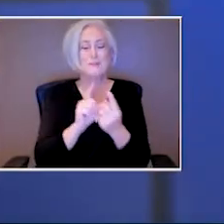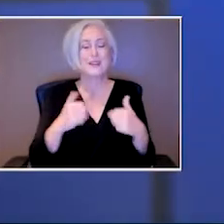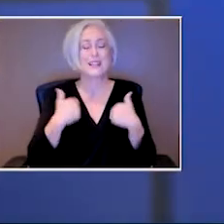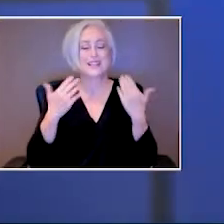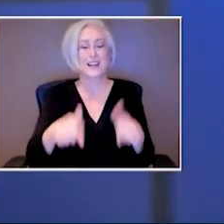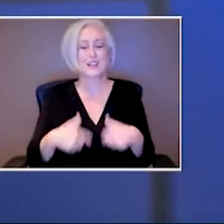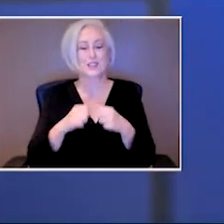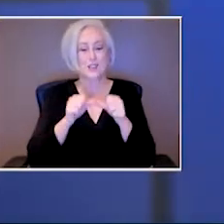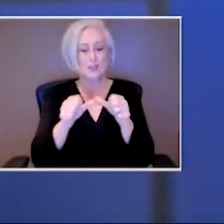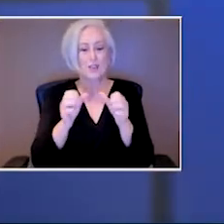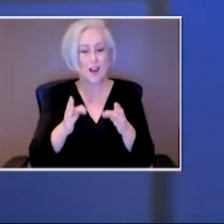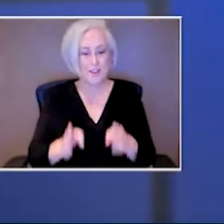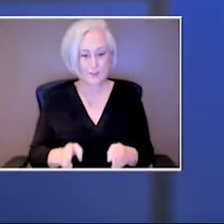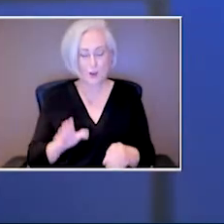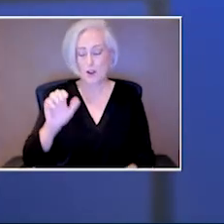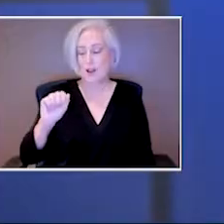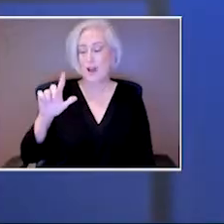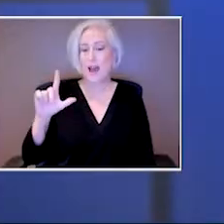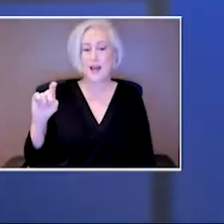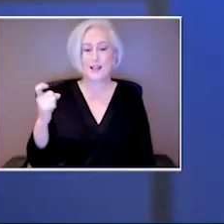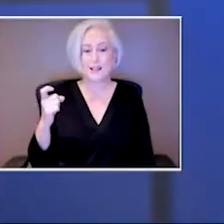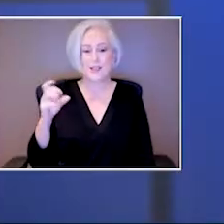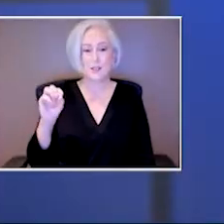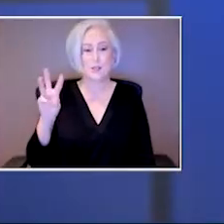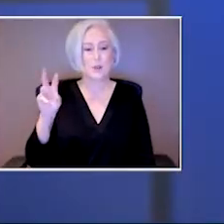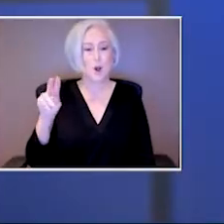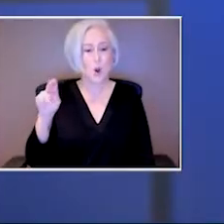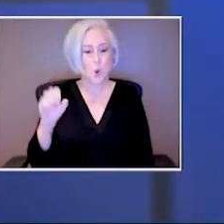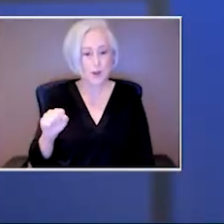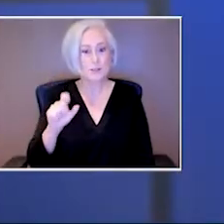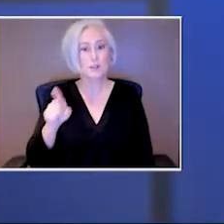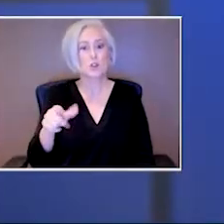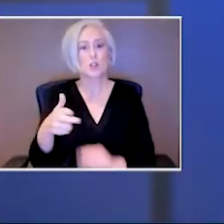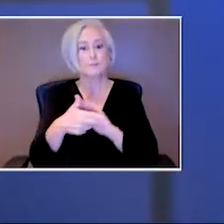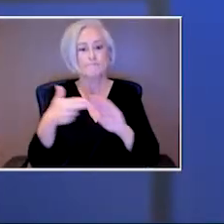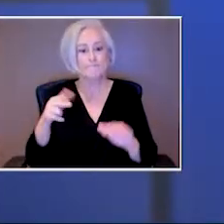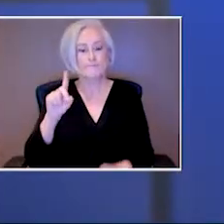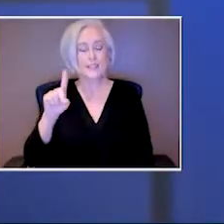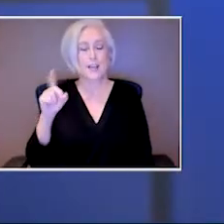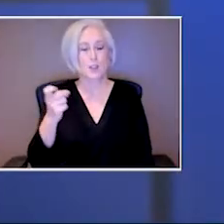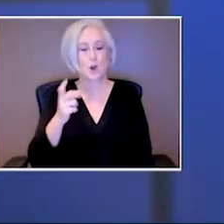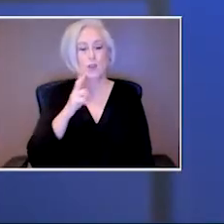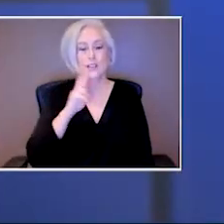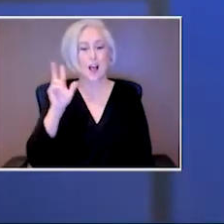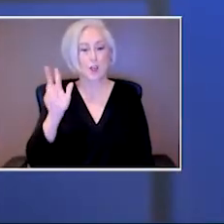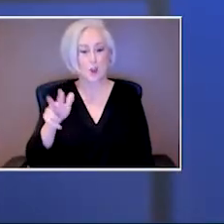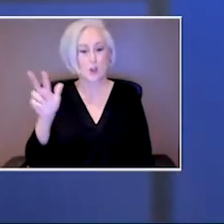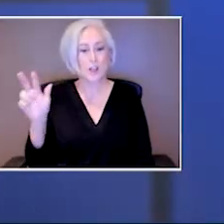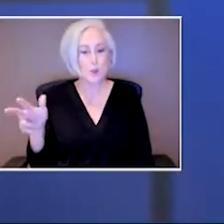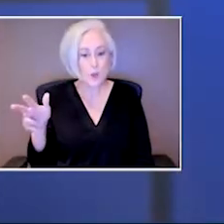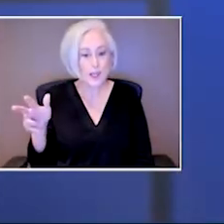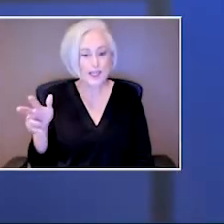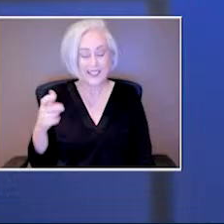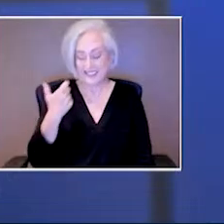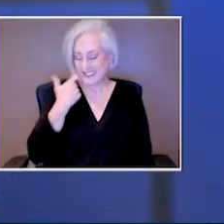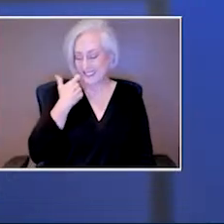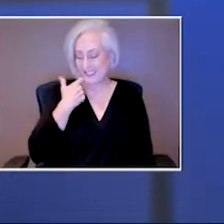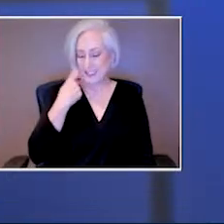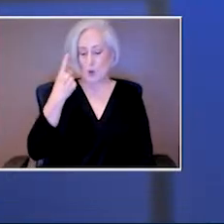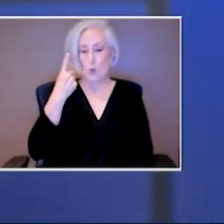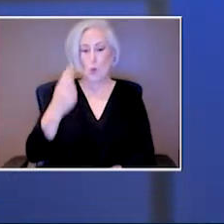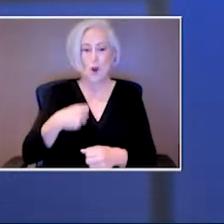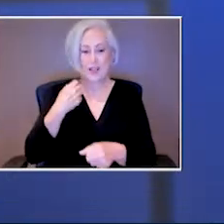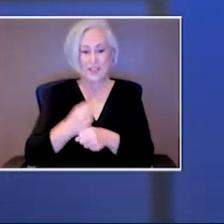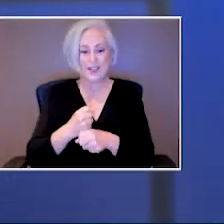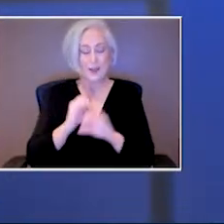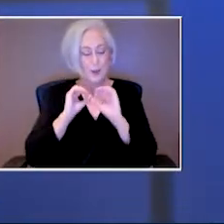was diagnosed with breast cancer at age 33 and recently marked 1 year of being cancer-free. You may have recently seen